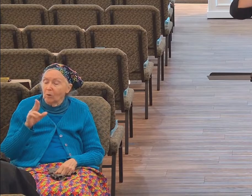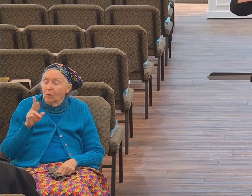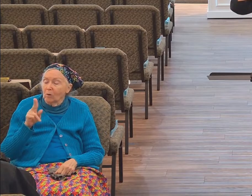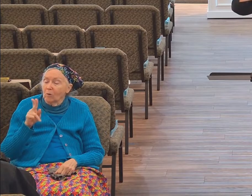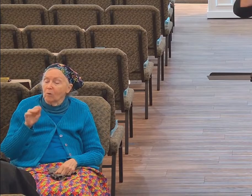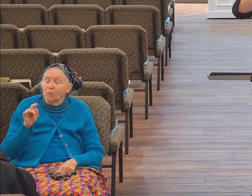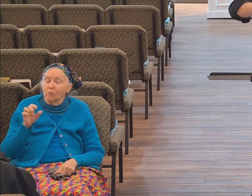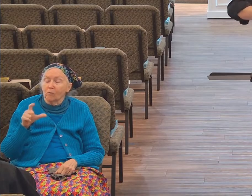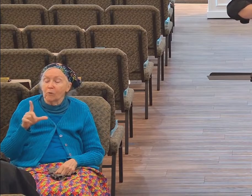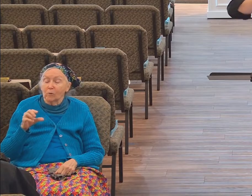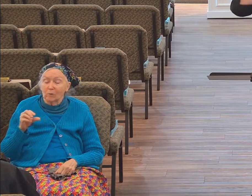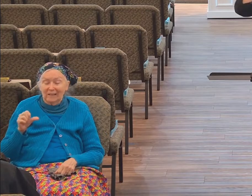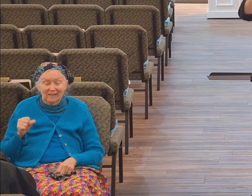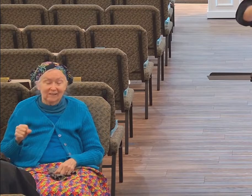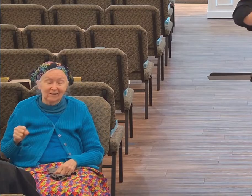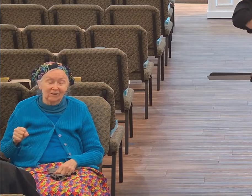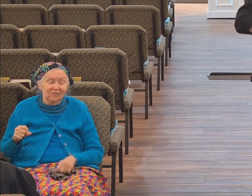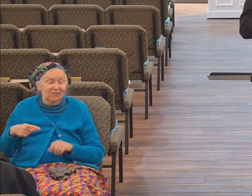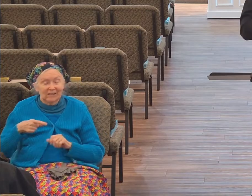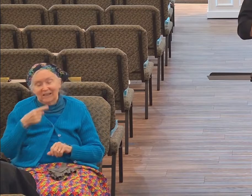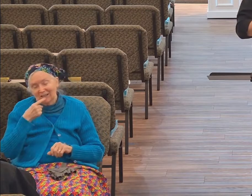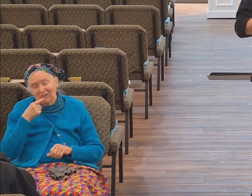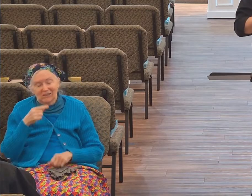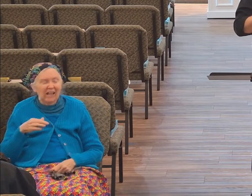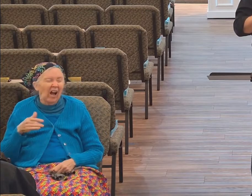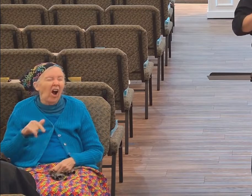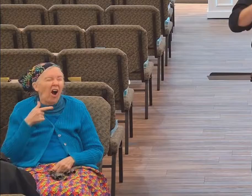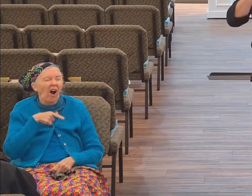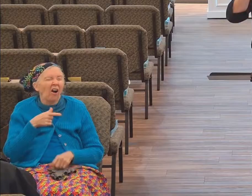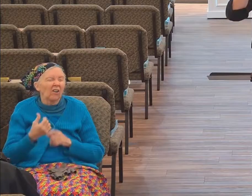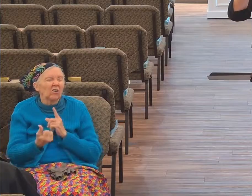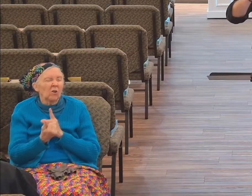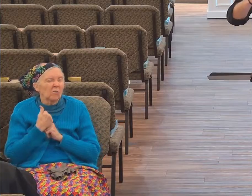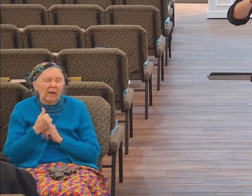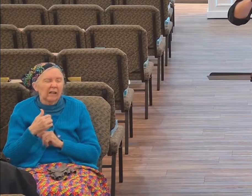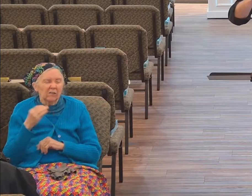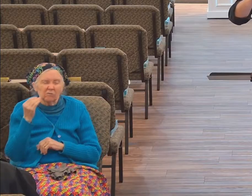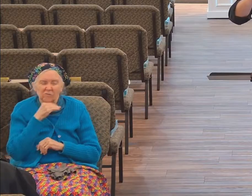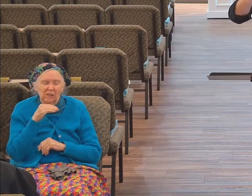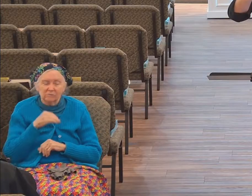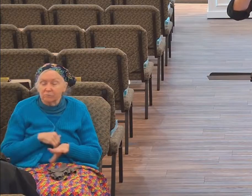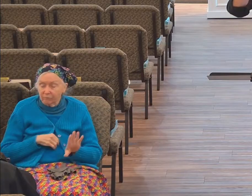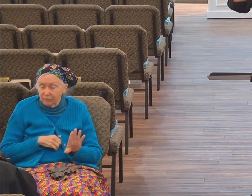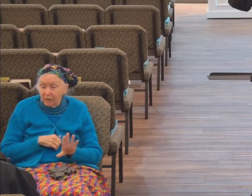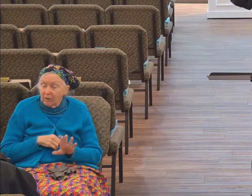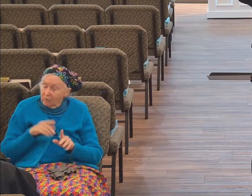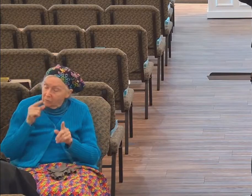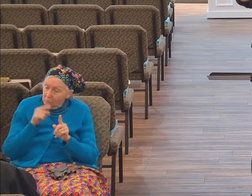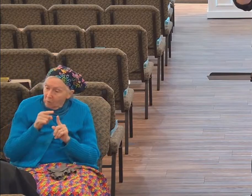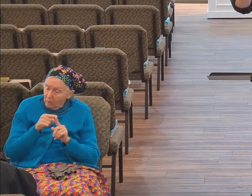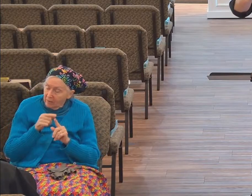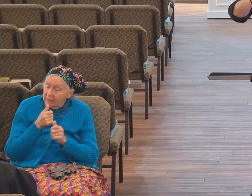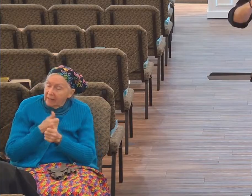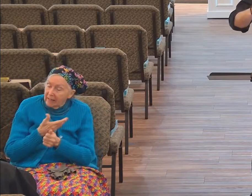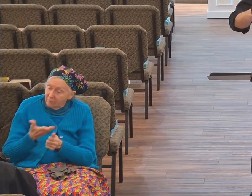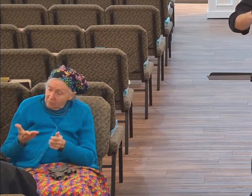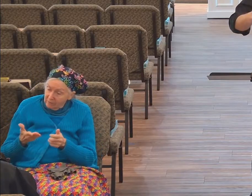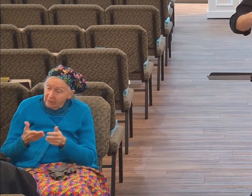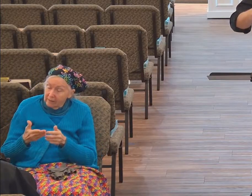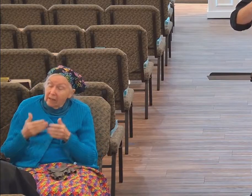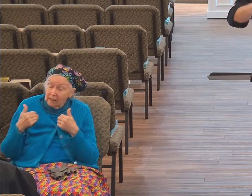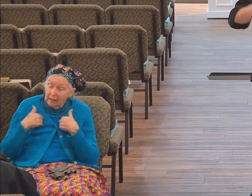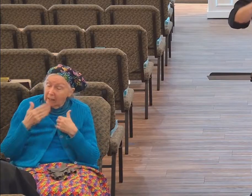Error, impurity, deceit, okay? All right, so that's the point he's making, okay? So everything he said is leading up to